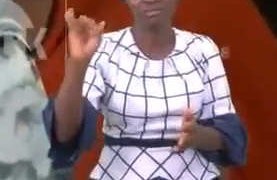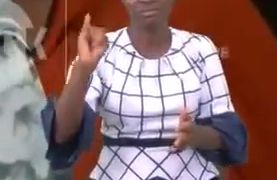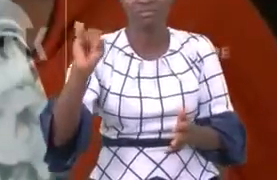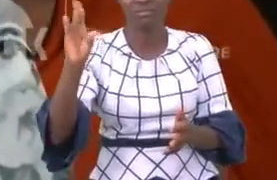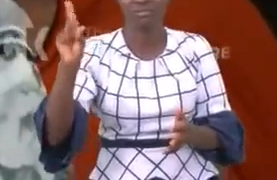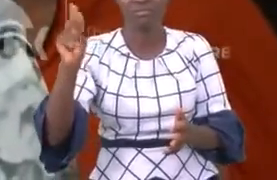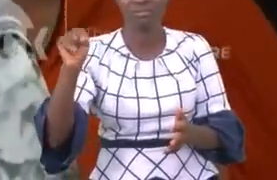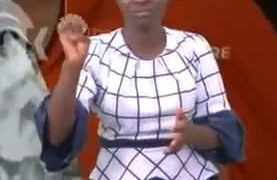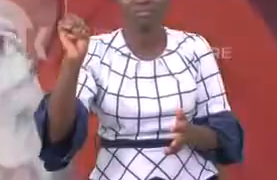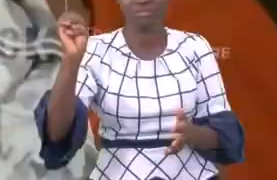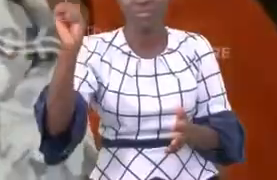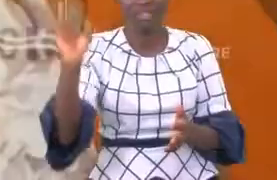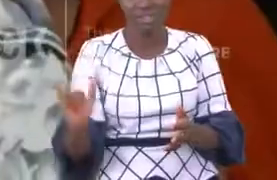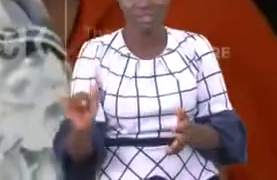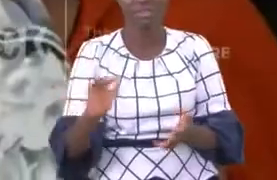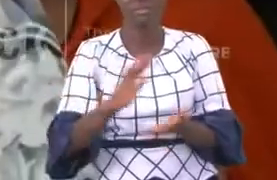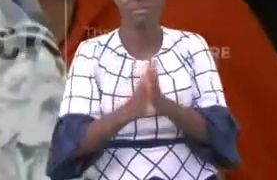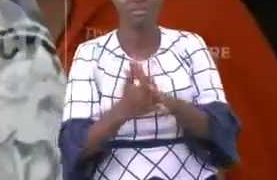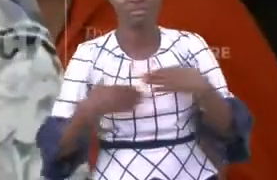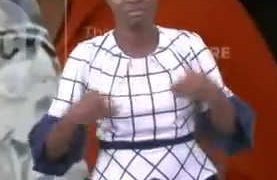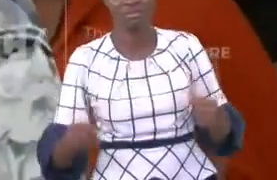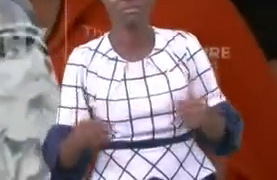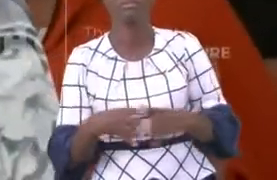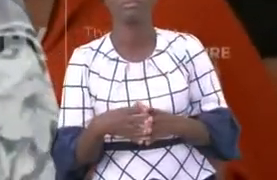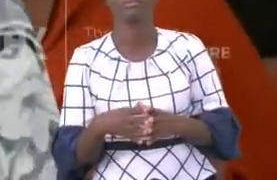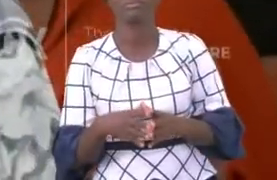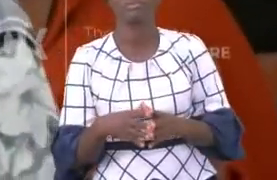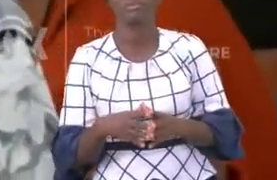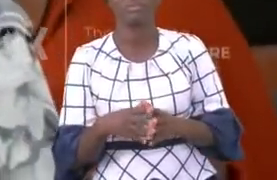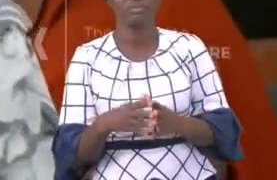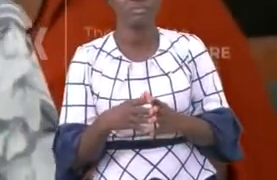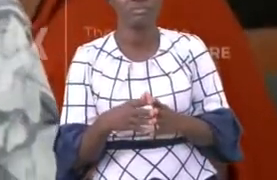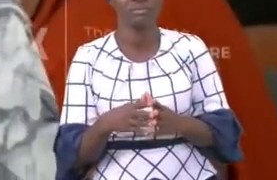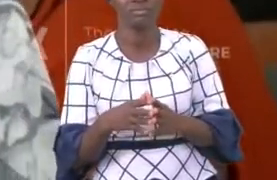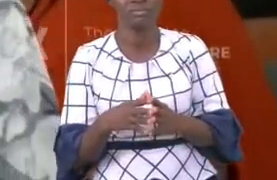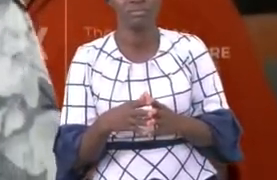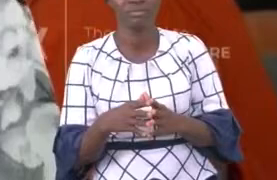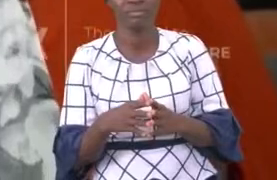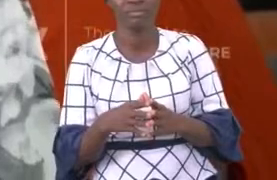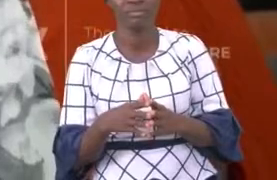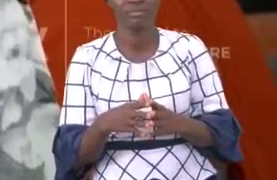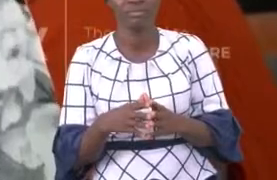My name is Rebecca Dumeru. I'm 10 years old